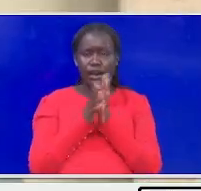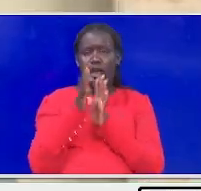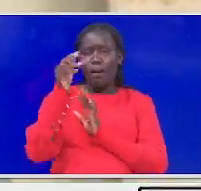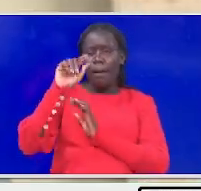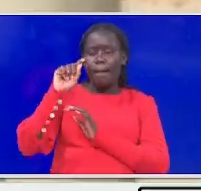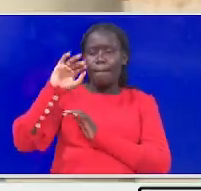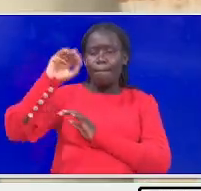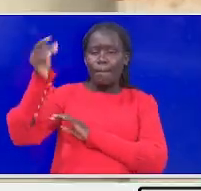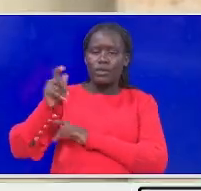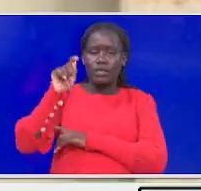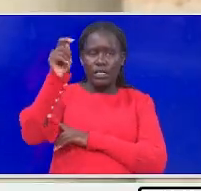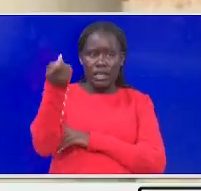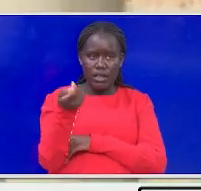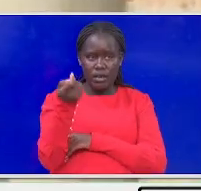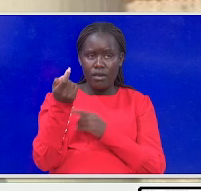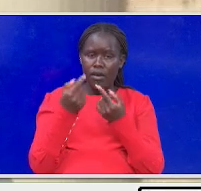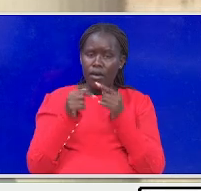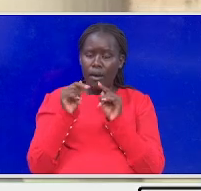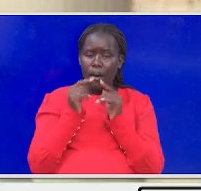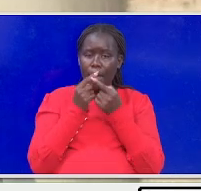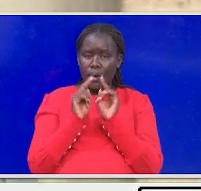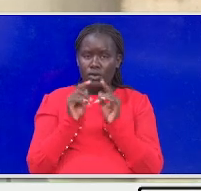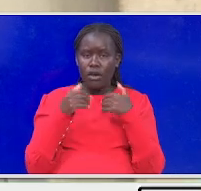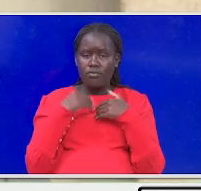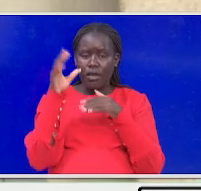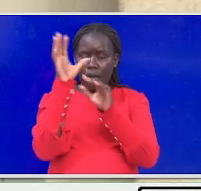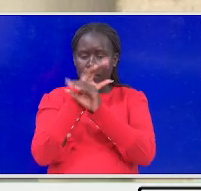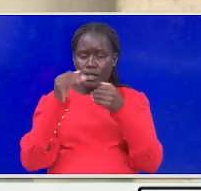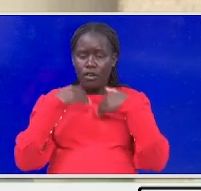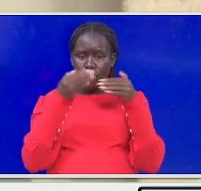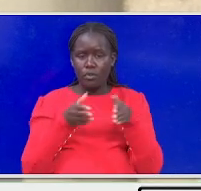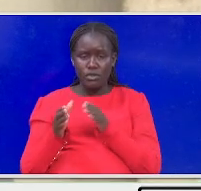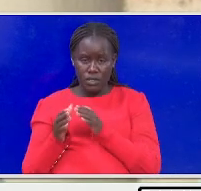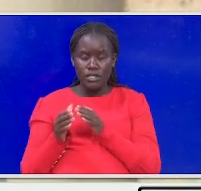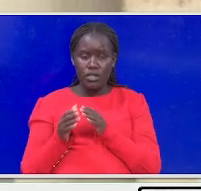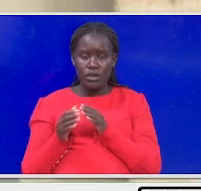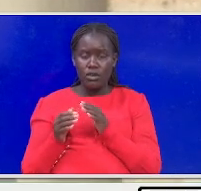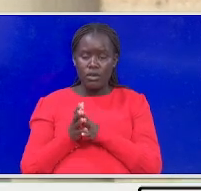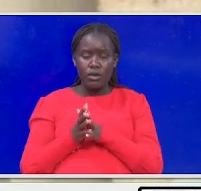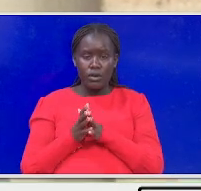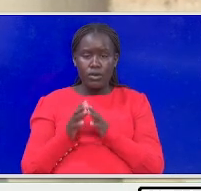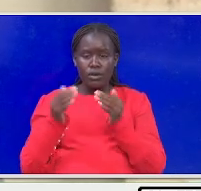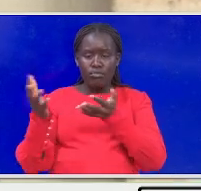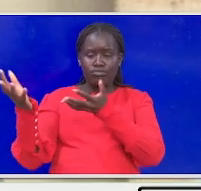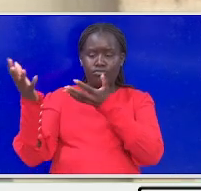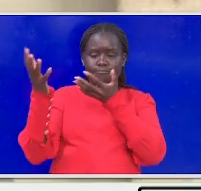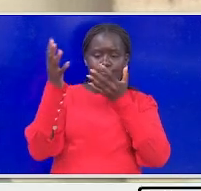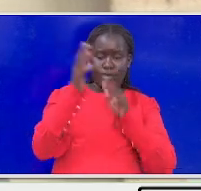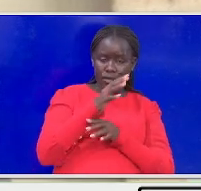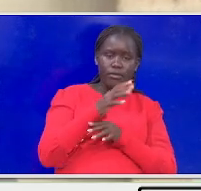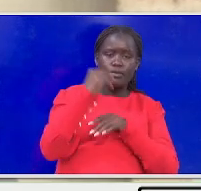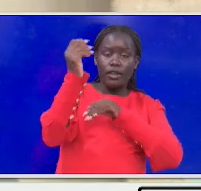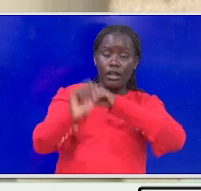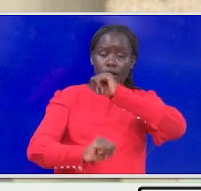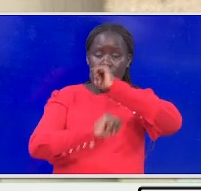tarnish. But we still tell the president he has an opportunity, then a golden opportunity to bring back his support